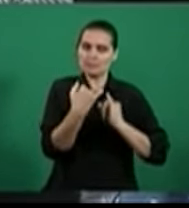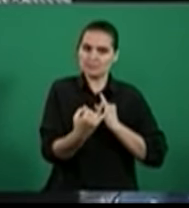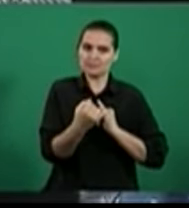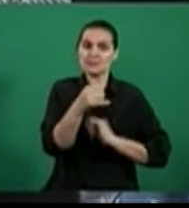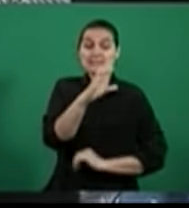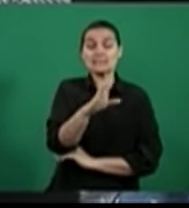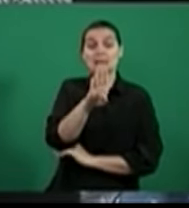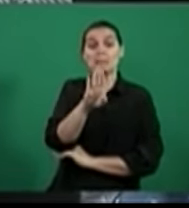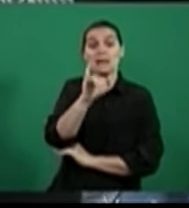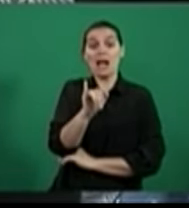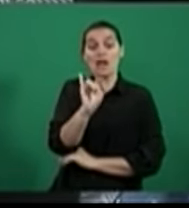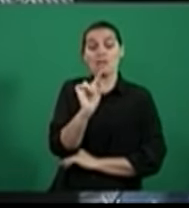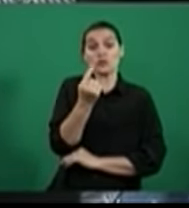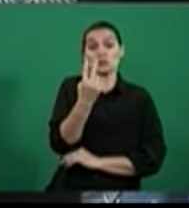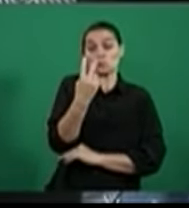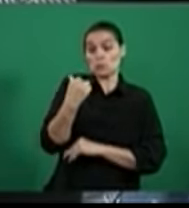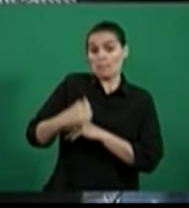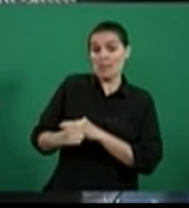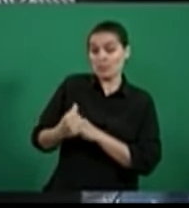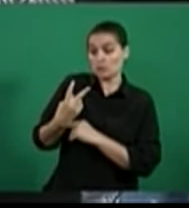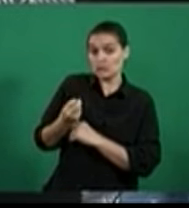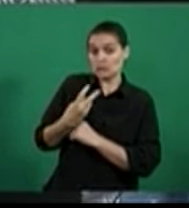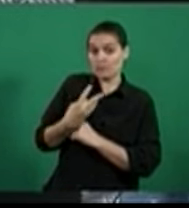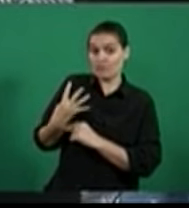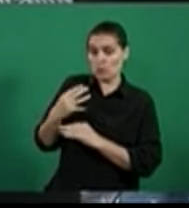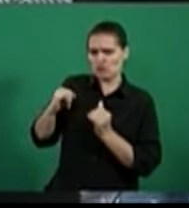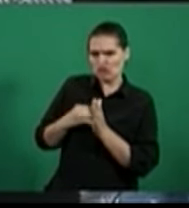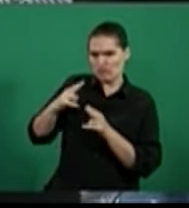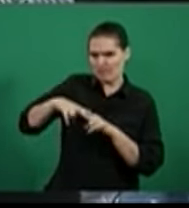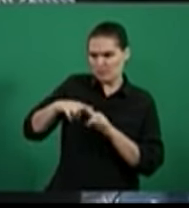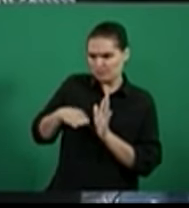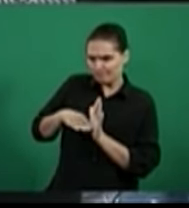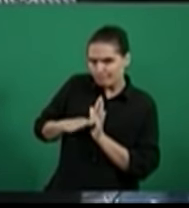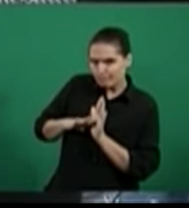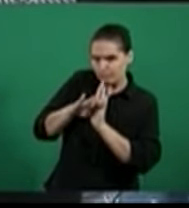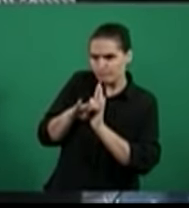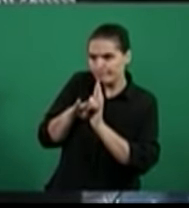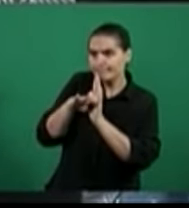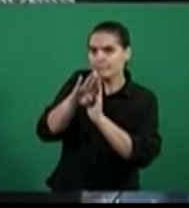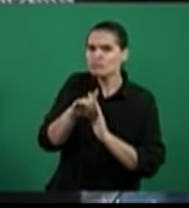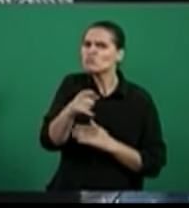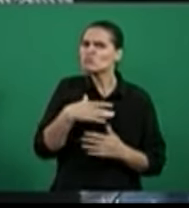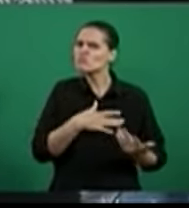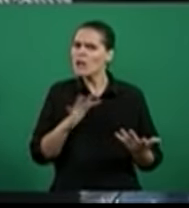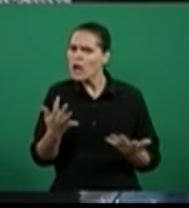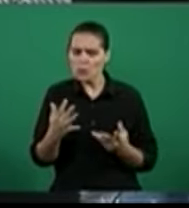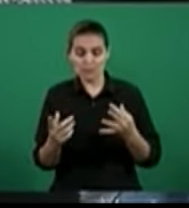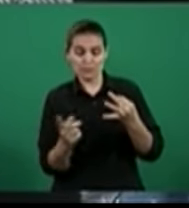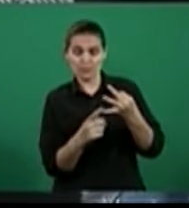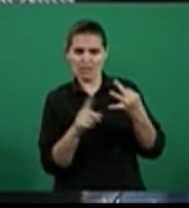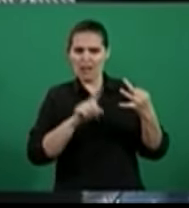for the first 2 months of 2024. What do you read into this increase? The third and last question, Governor,